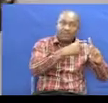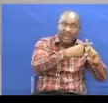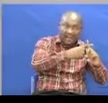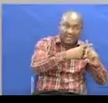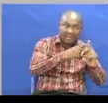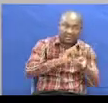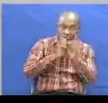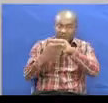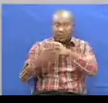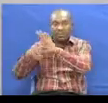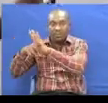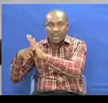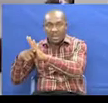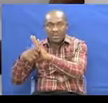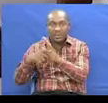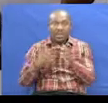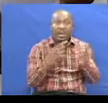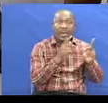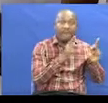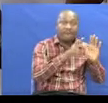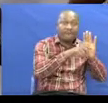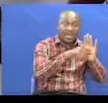4.2. Okay, let's add here.